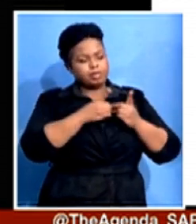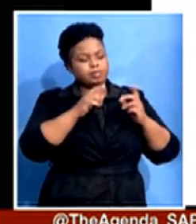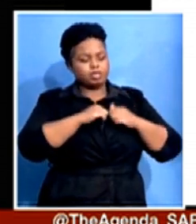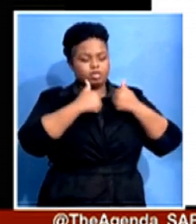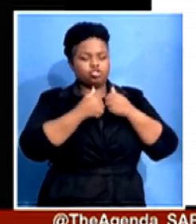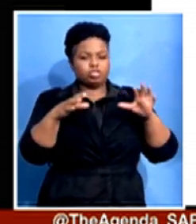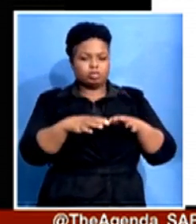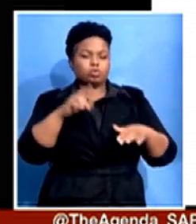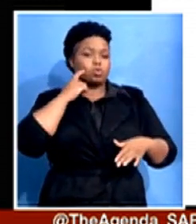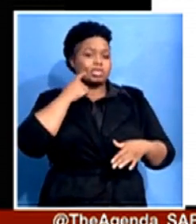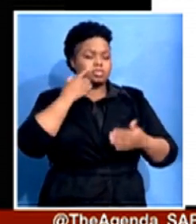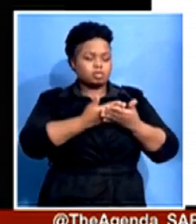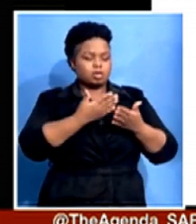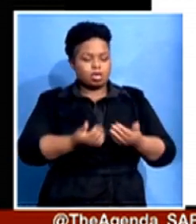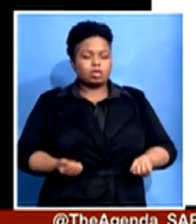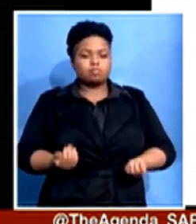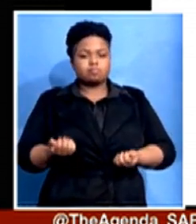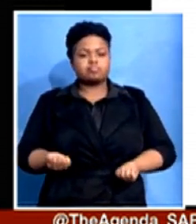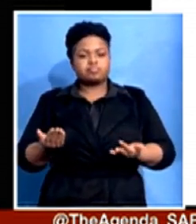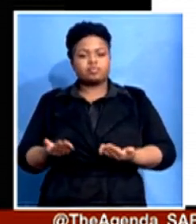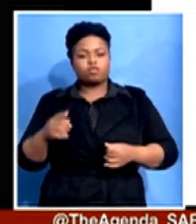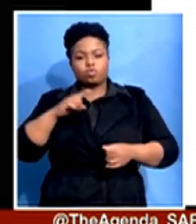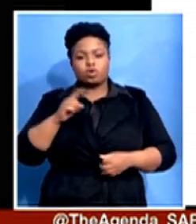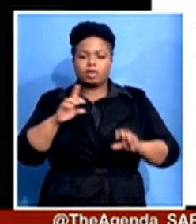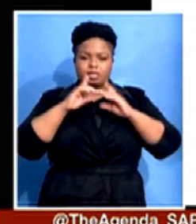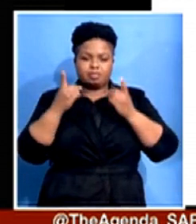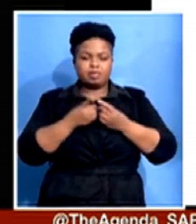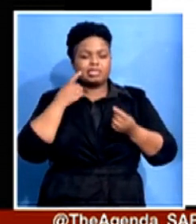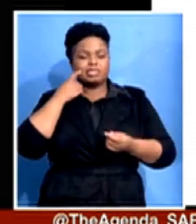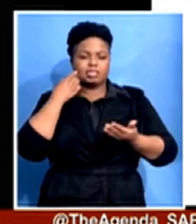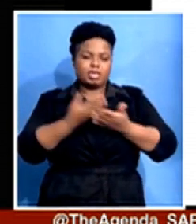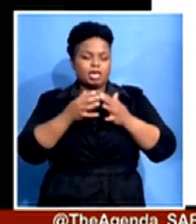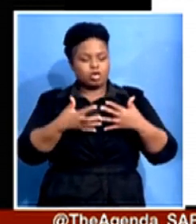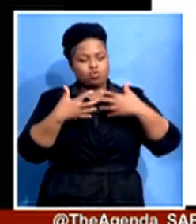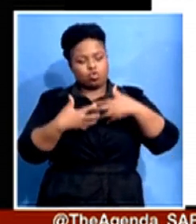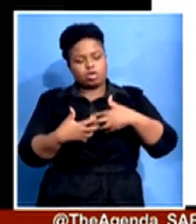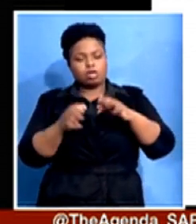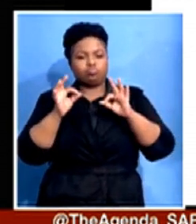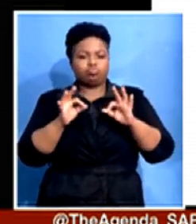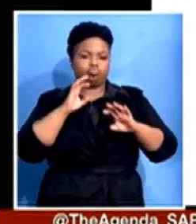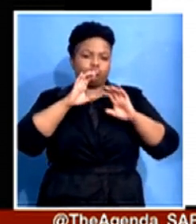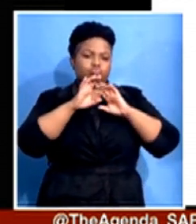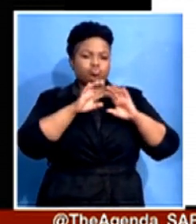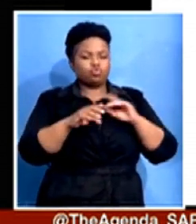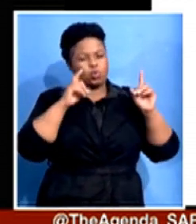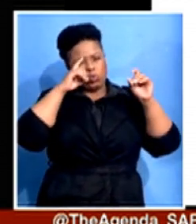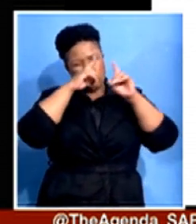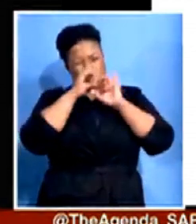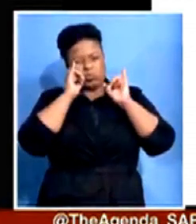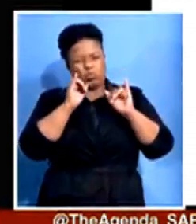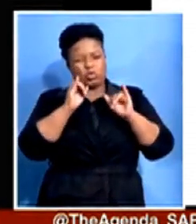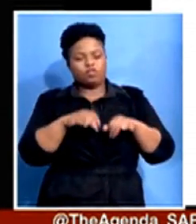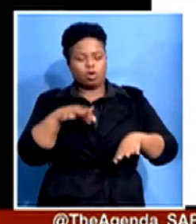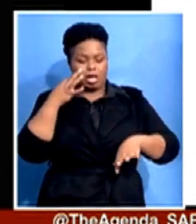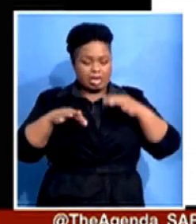for these government departments to better coordinate and communicate complex data sets and analytics in multidimensional